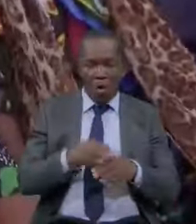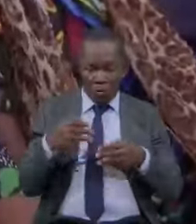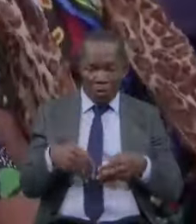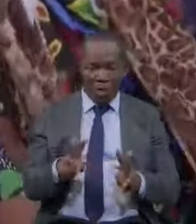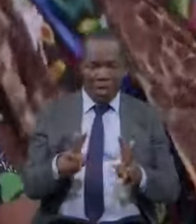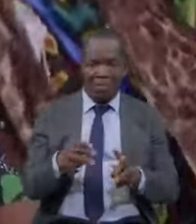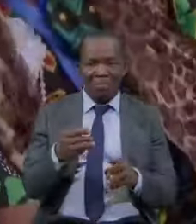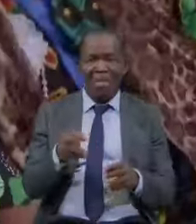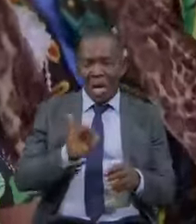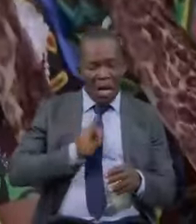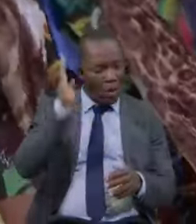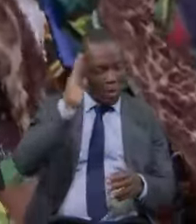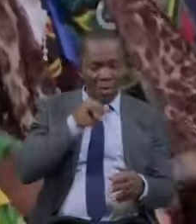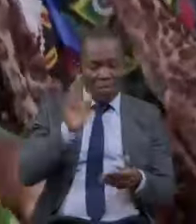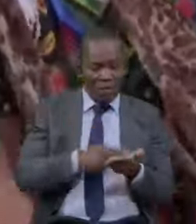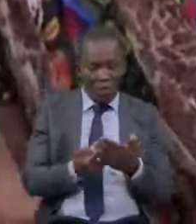You can't talk anymore.